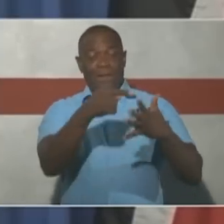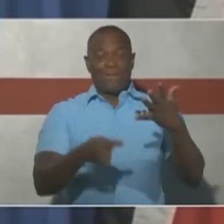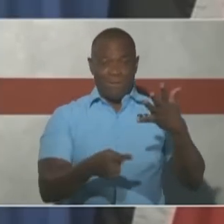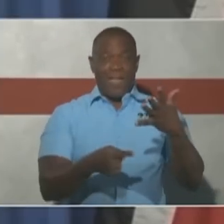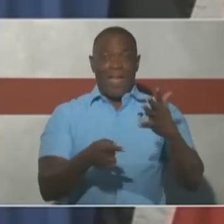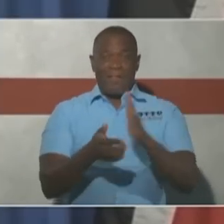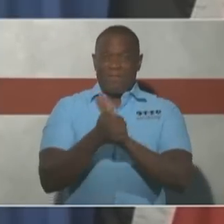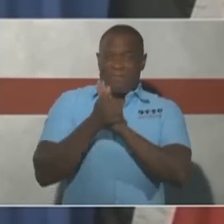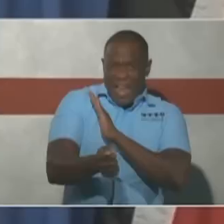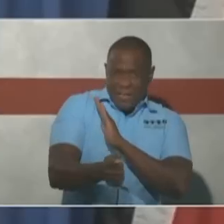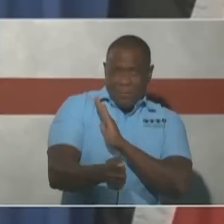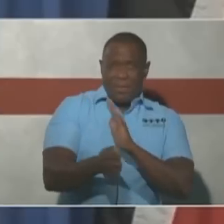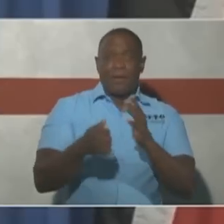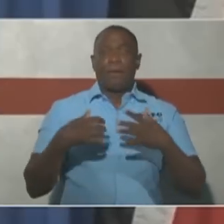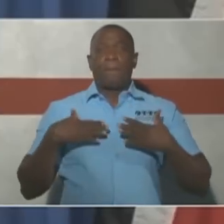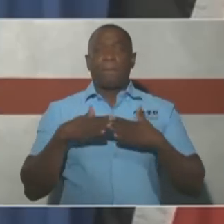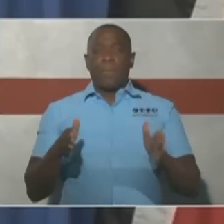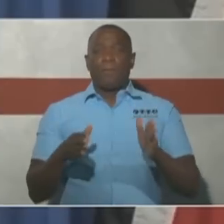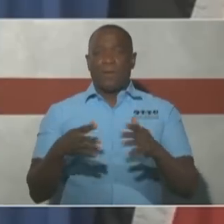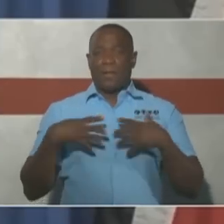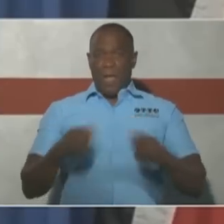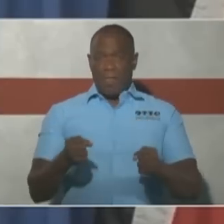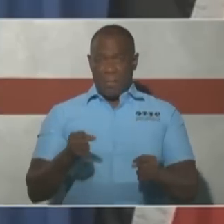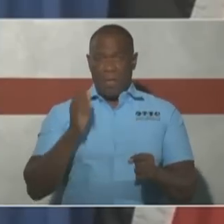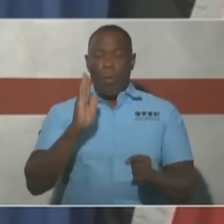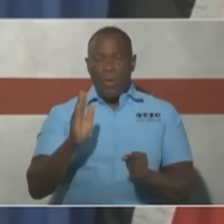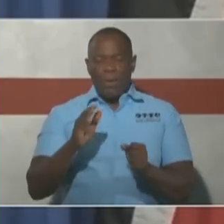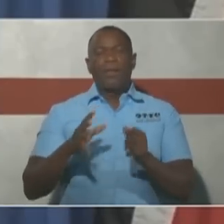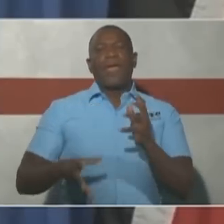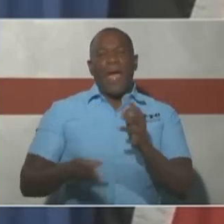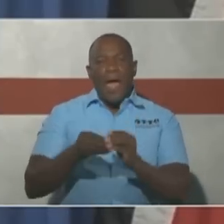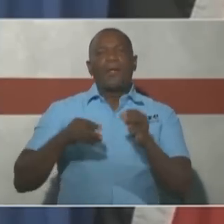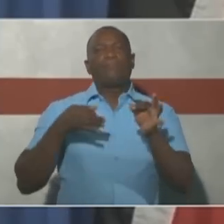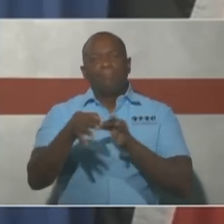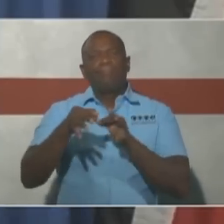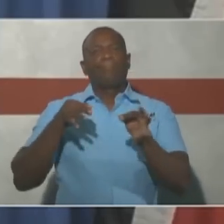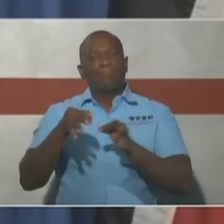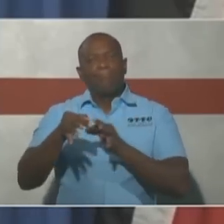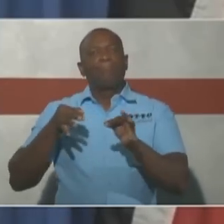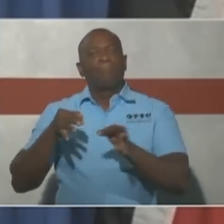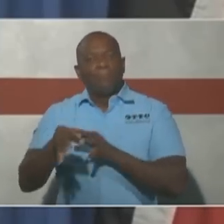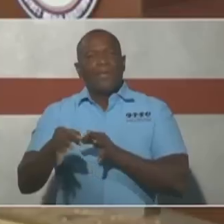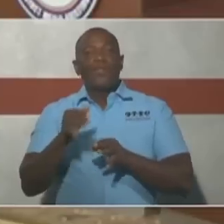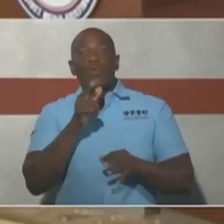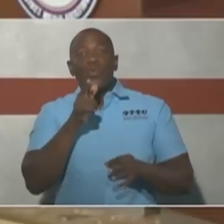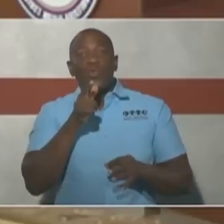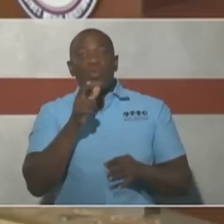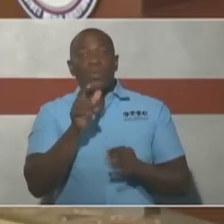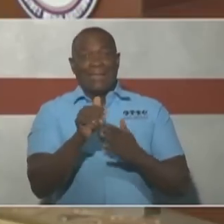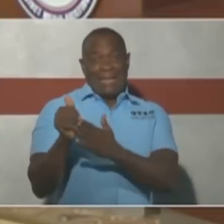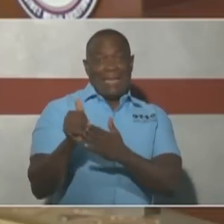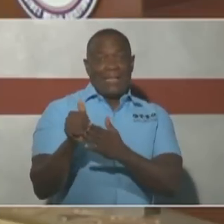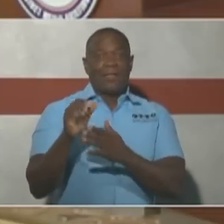5 experts in public health in Trinidad and Tobago, led by the chief, Dr. Roshan